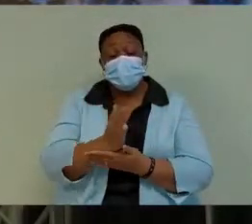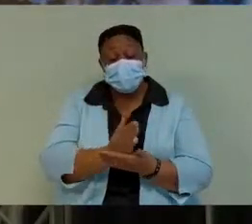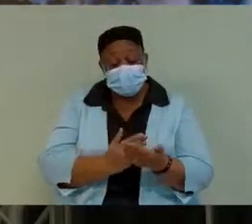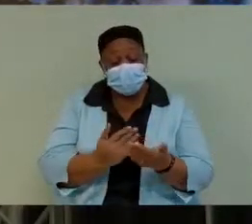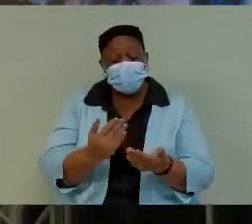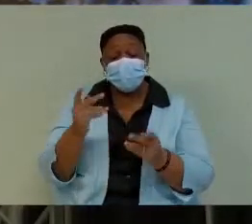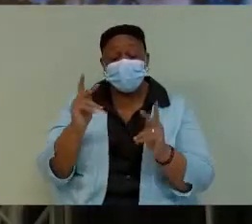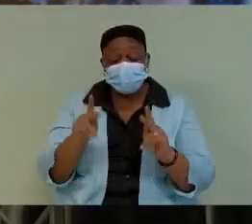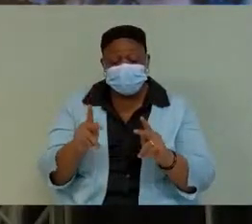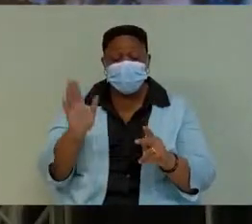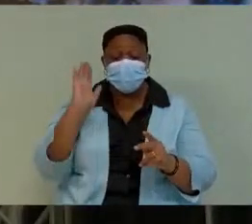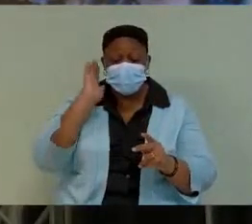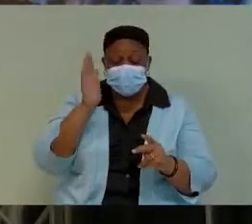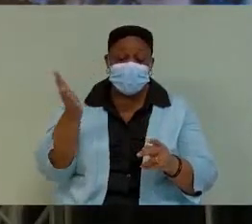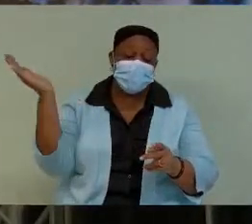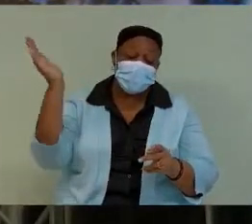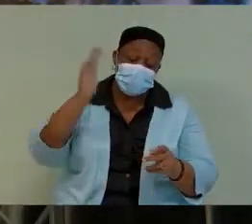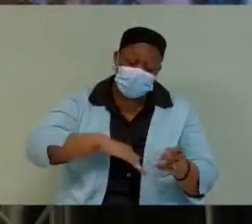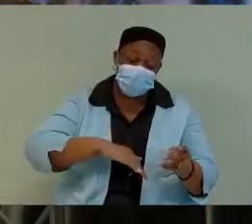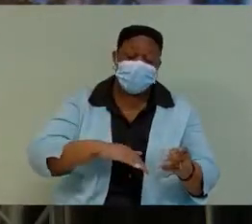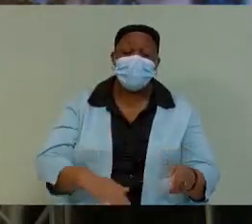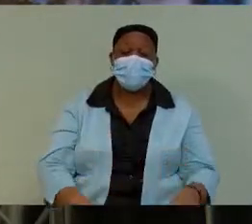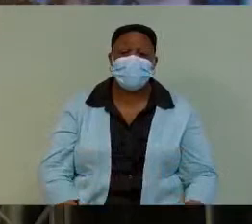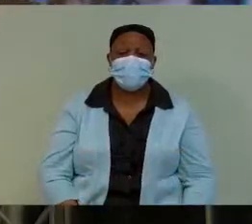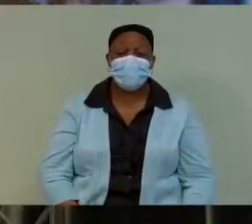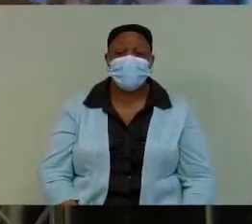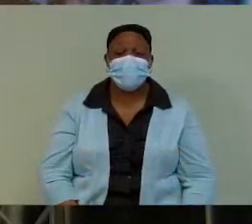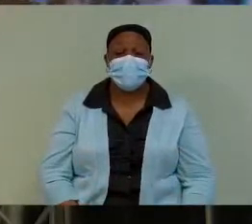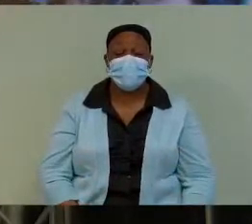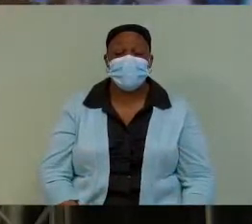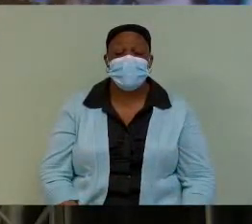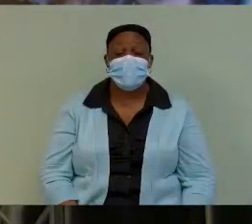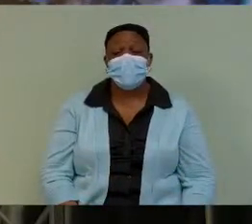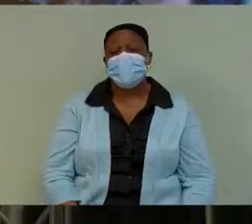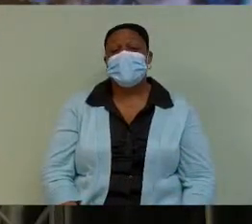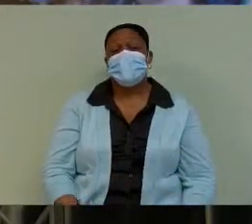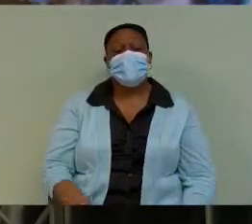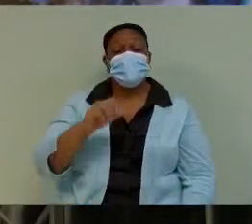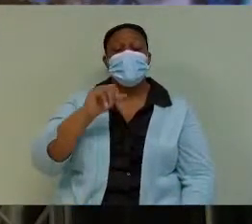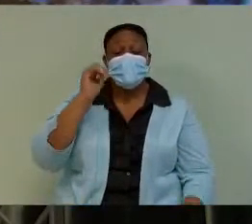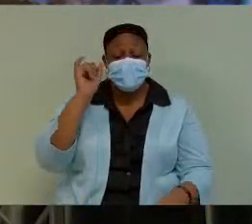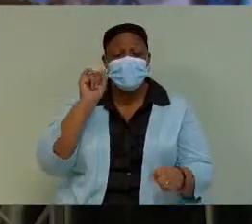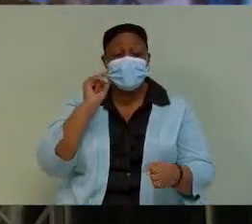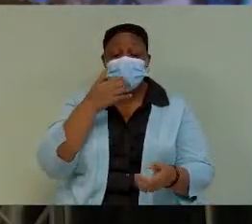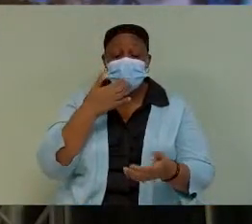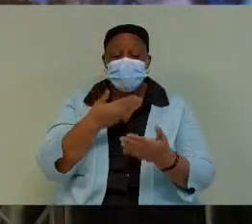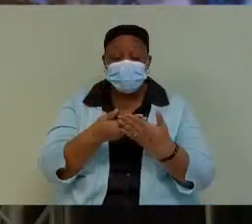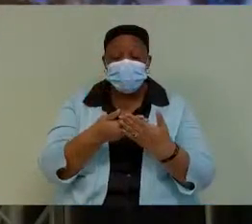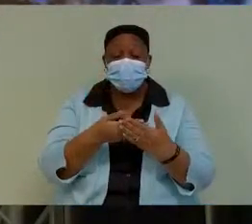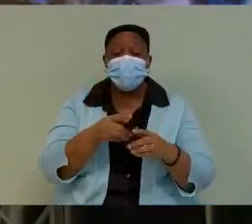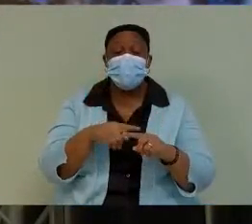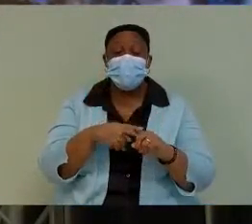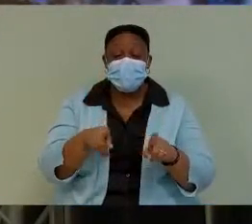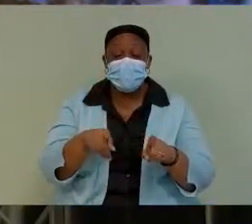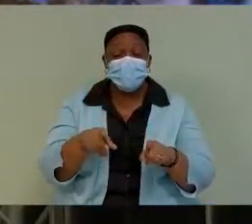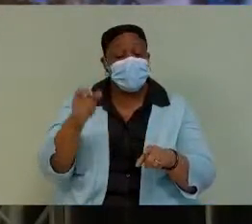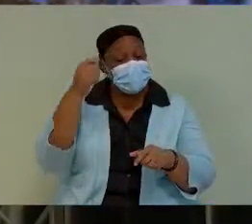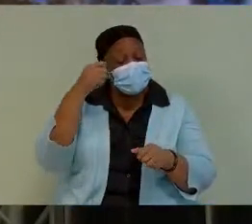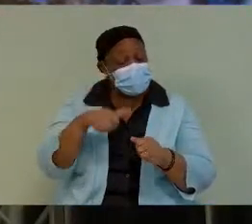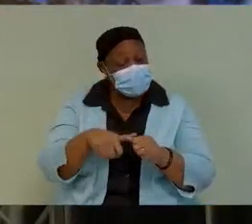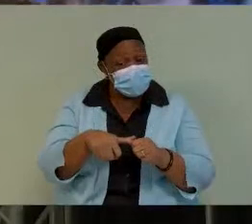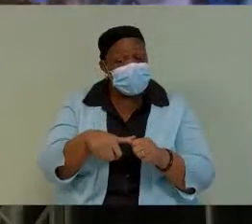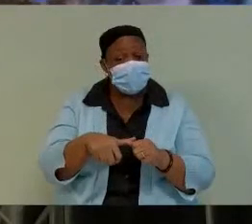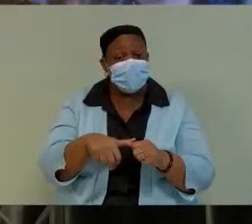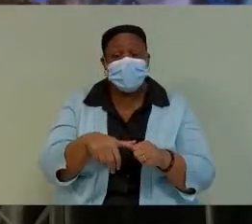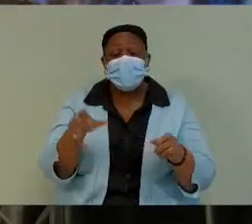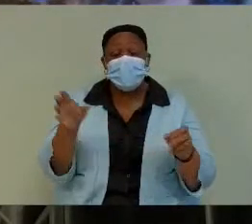anything that we need to shout and celebrate. It's an achievement, yes, but it's just describing the state that we are at